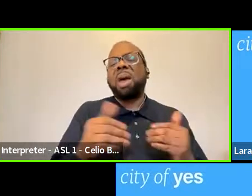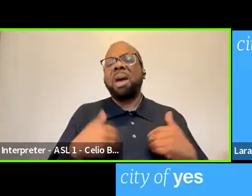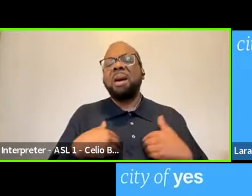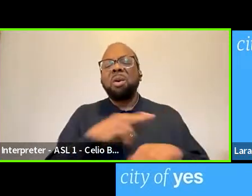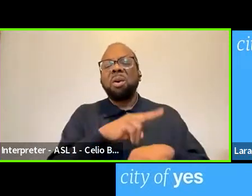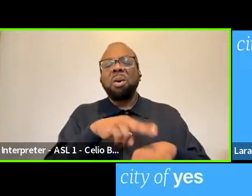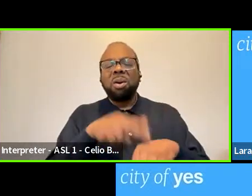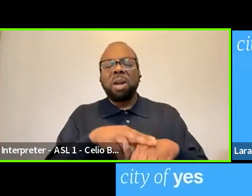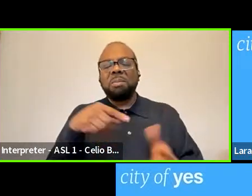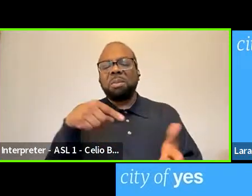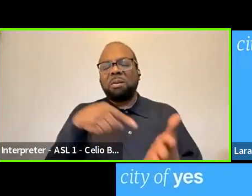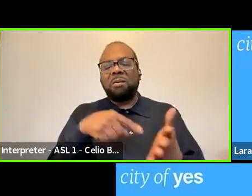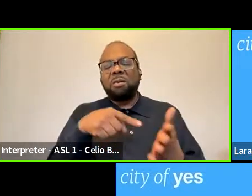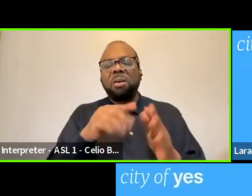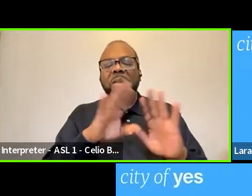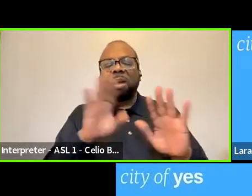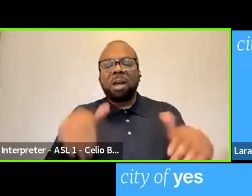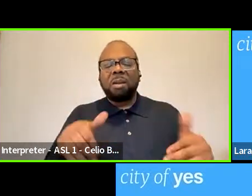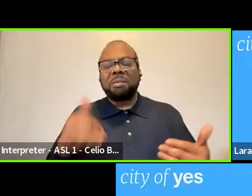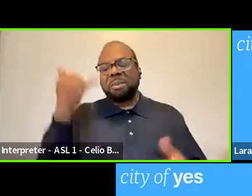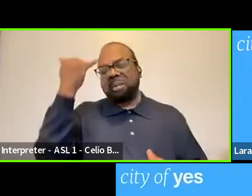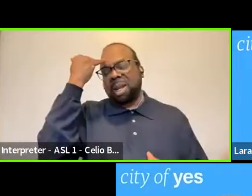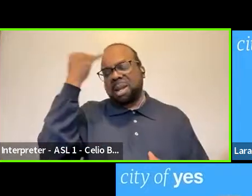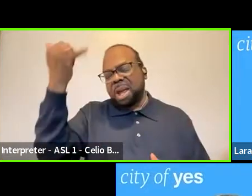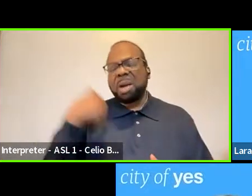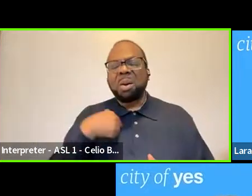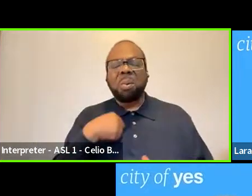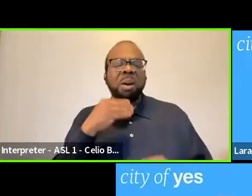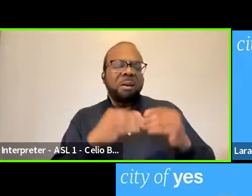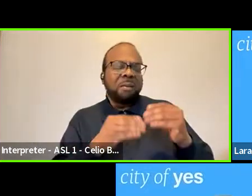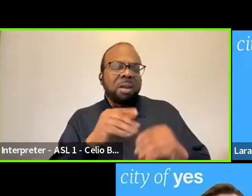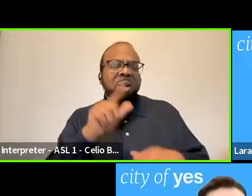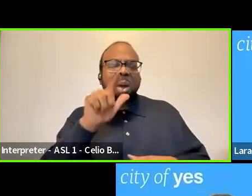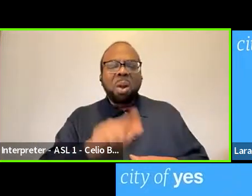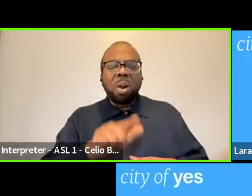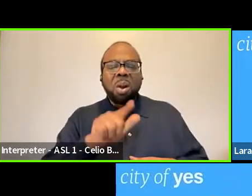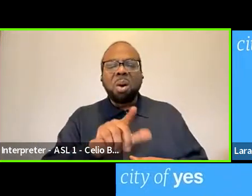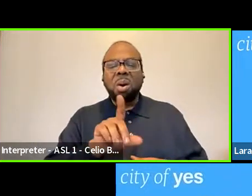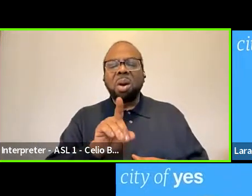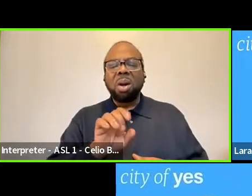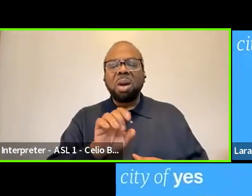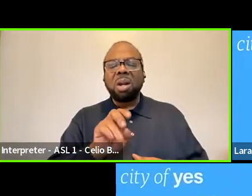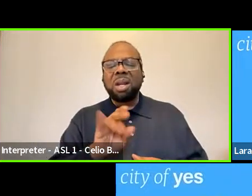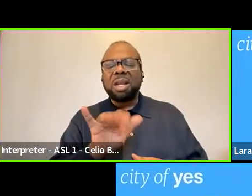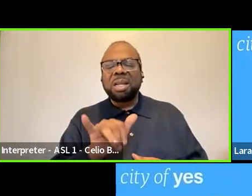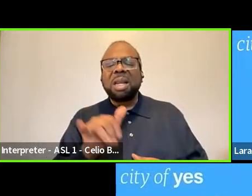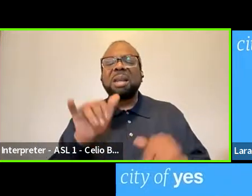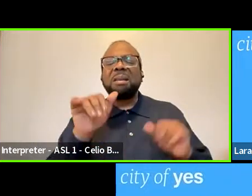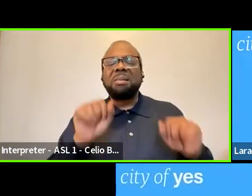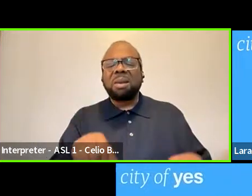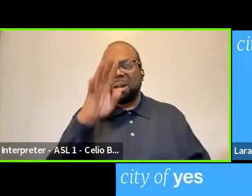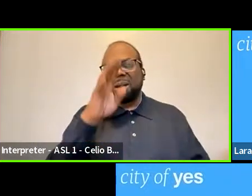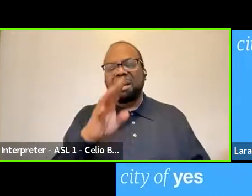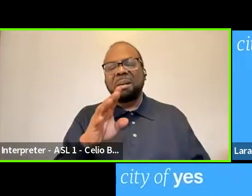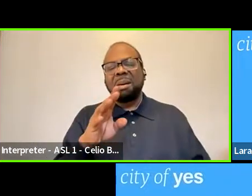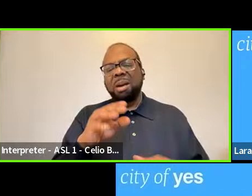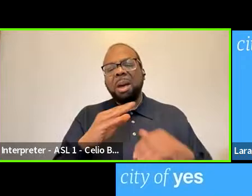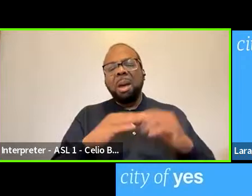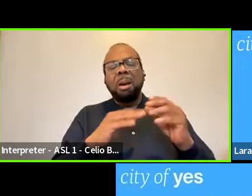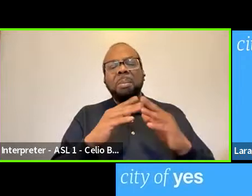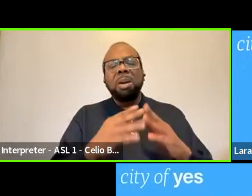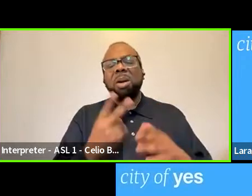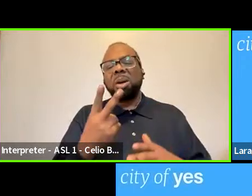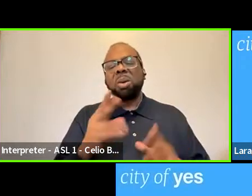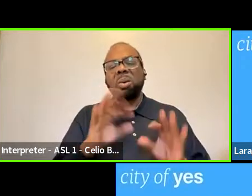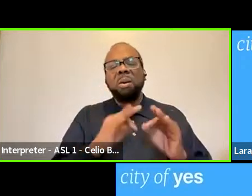affordable housing. The idea is that we're fixing our lower densities so that they can produce the two-family homes that two-family districts say they